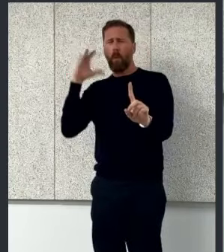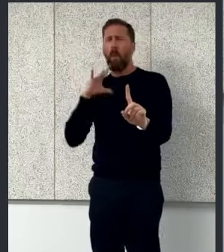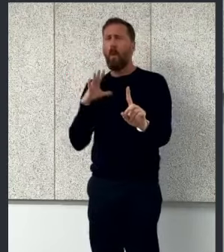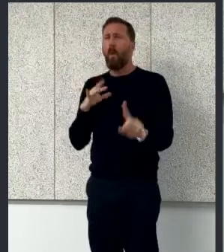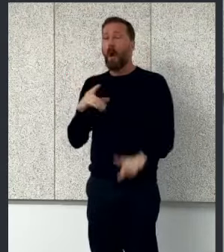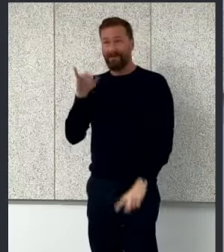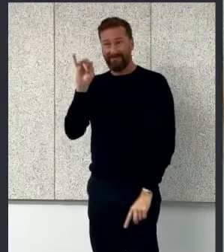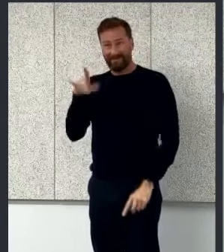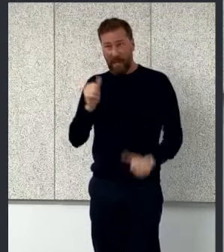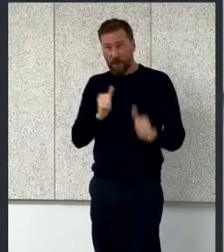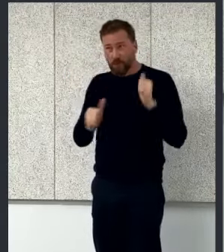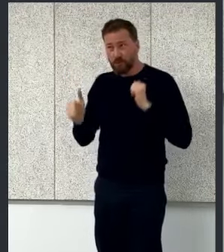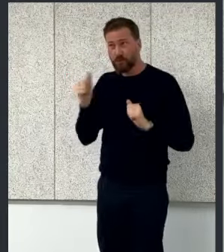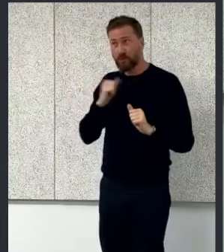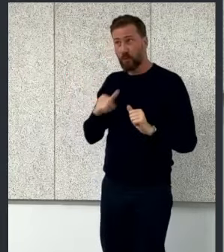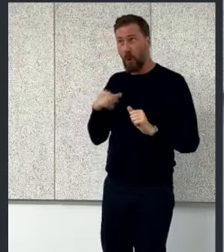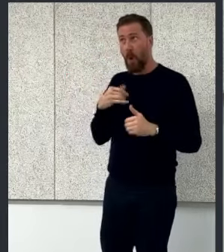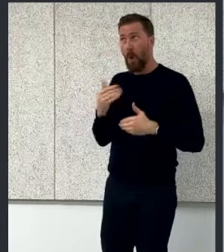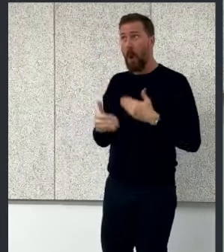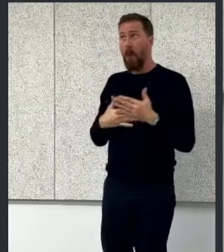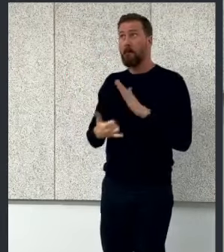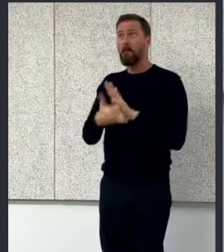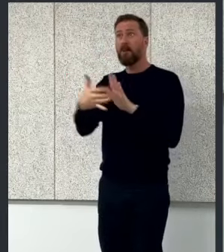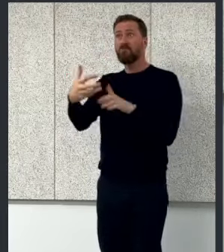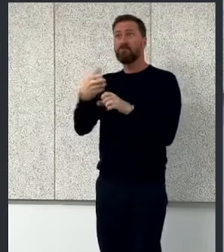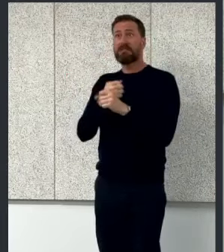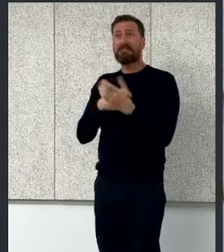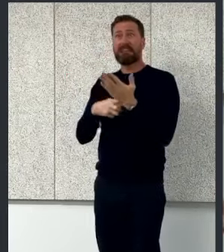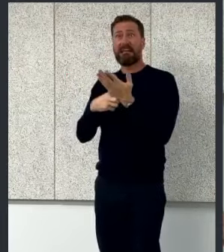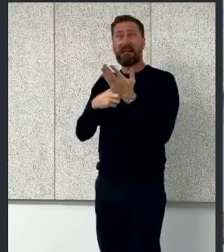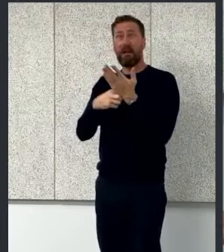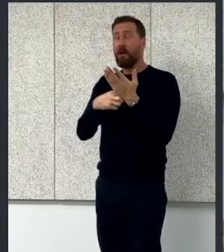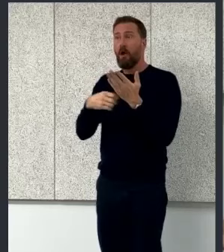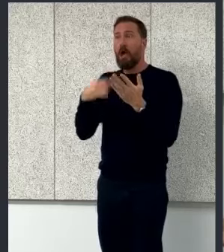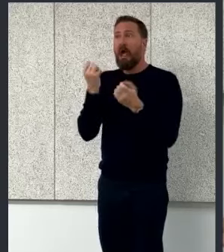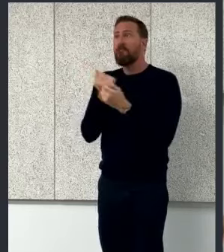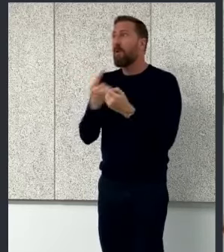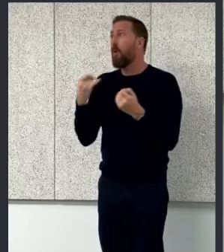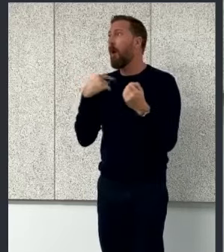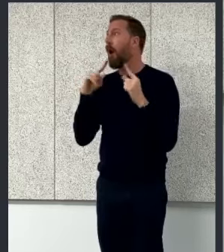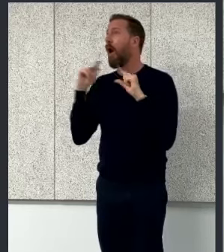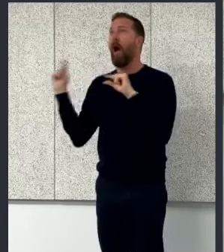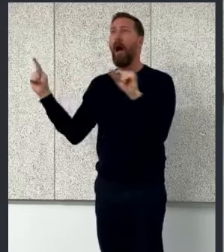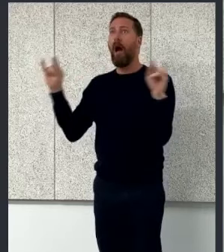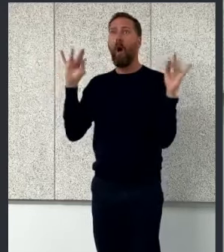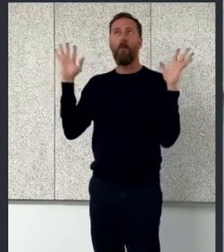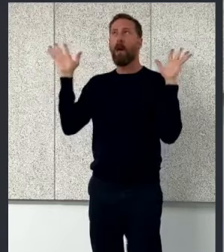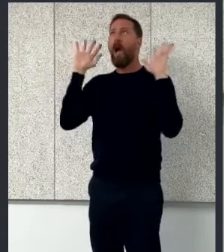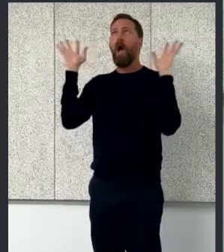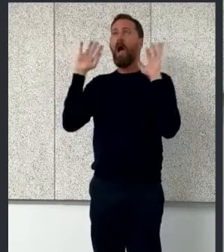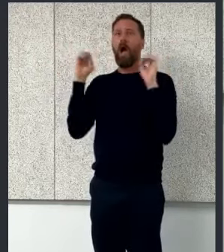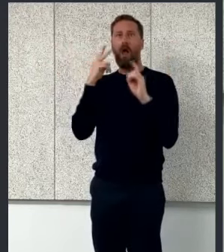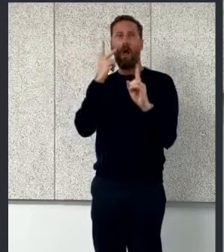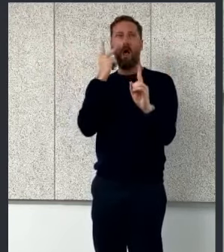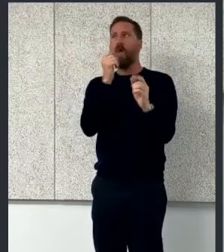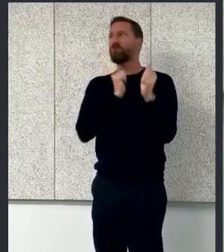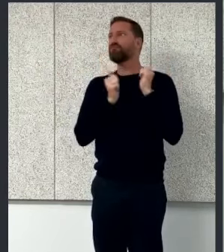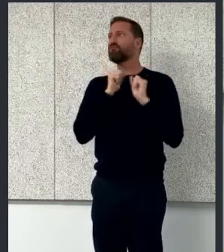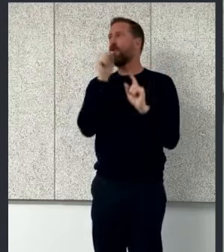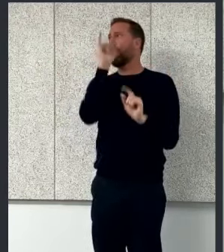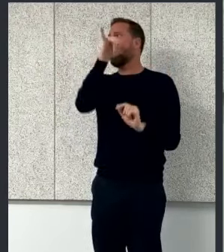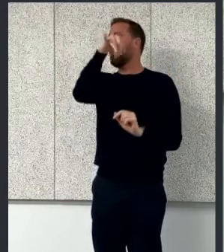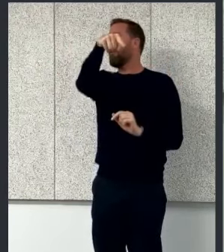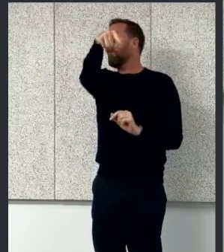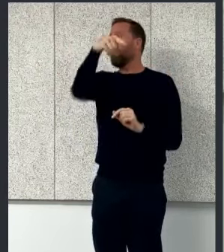bang, was impossible to get a ticket to by the end, and everybody I felt like I ran into in the street was talking about it. Mm-hmm. So if you can do a show